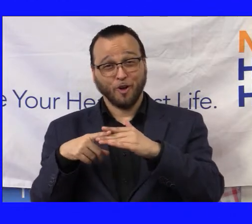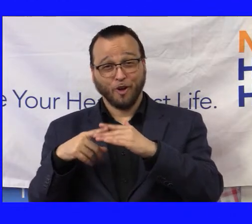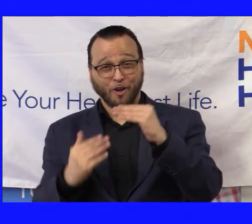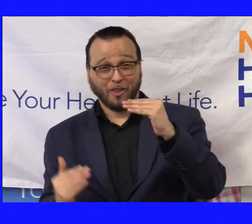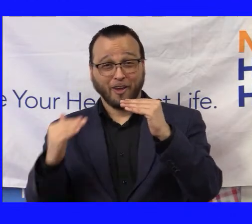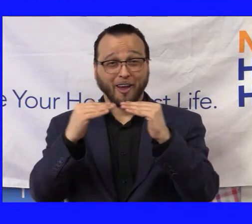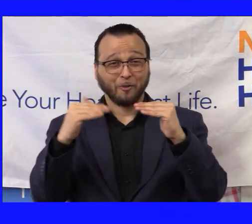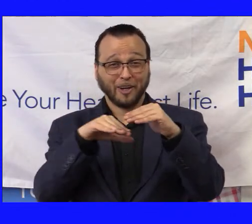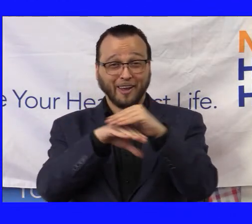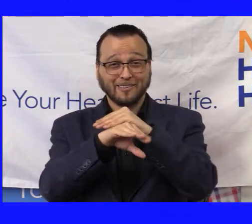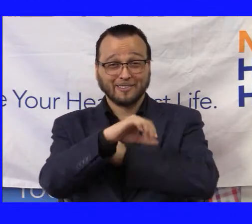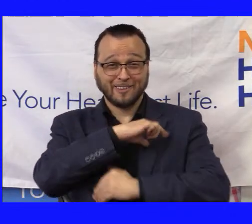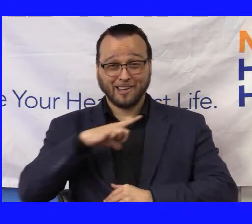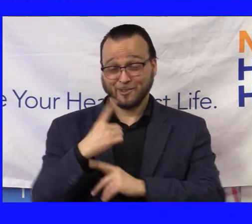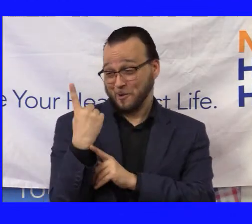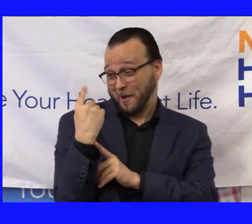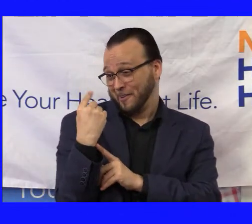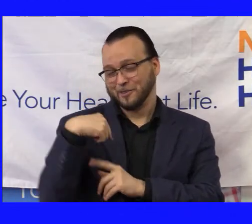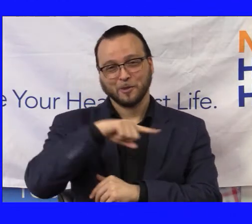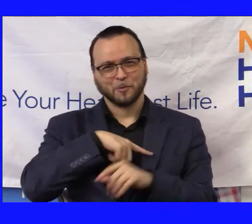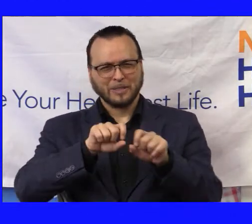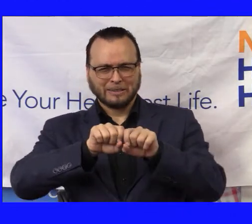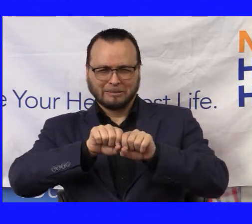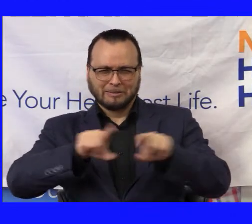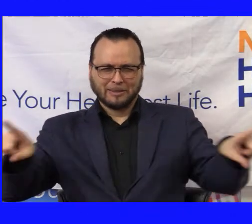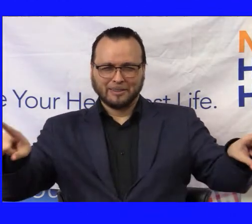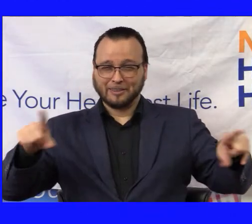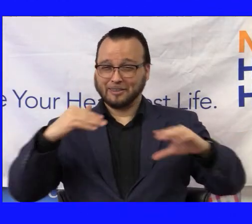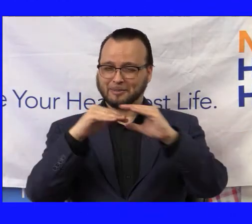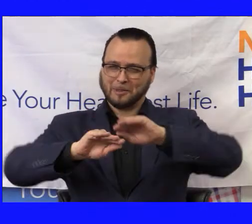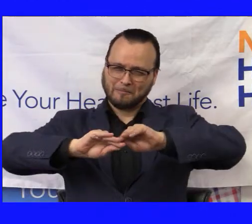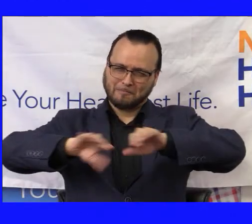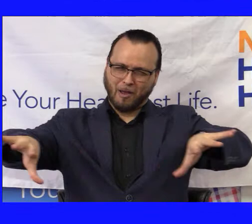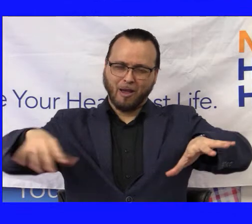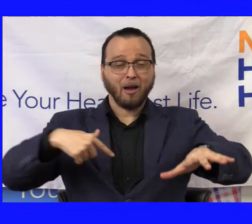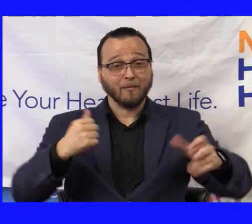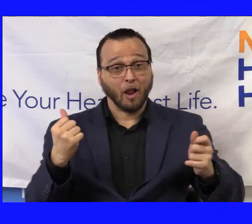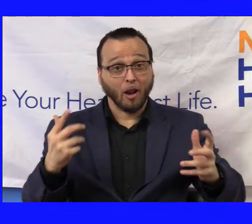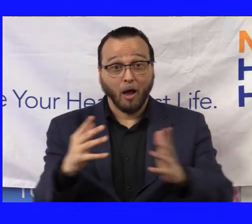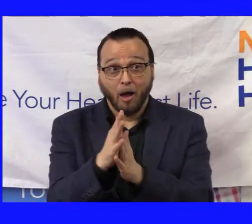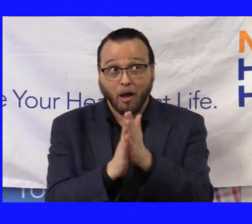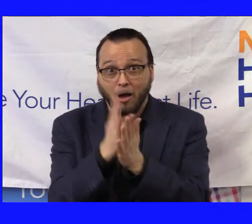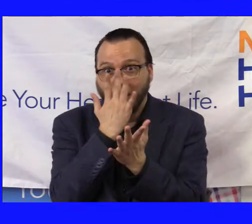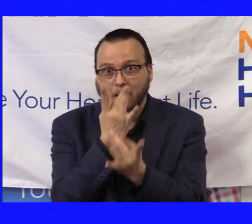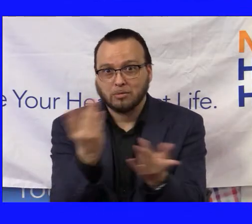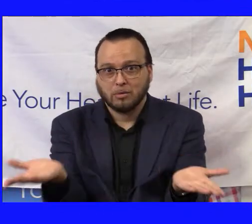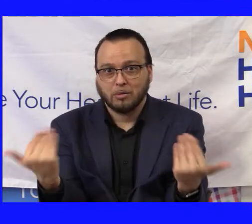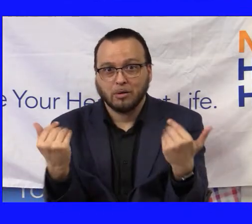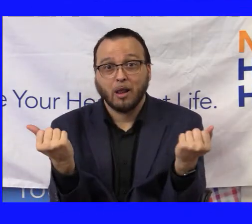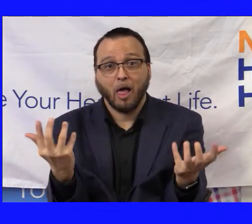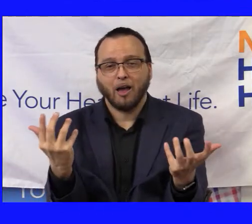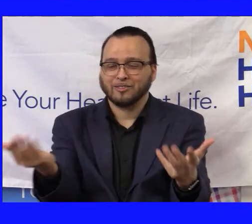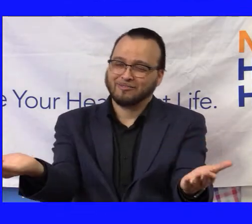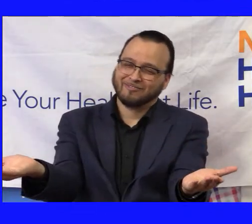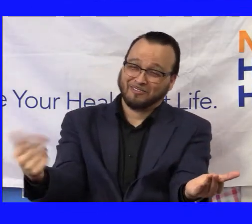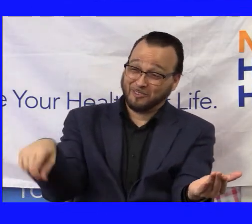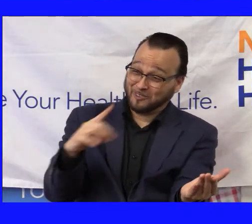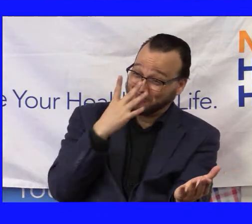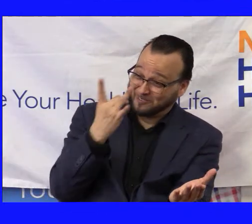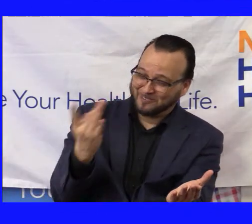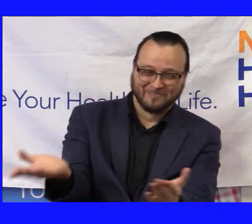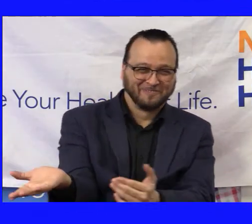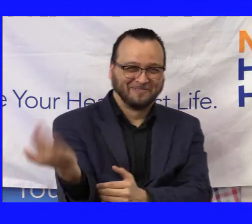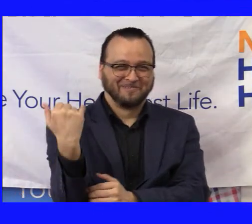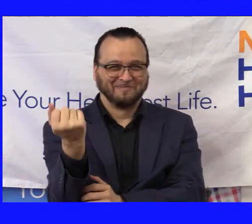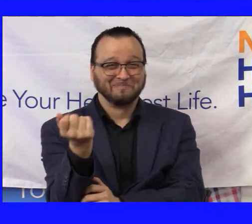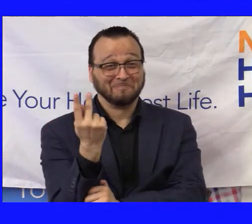last year, we sent out a global email and we got a lot of interest. And so we've invited all of those who are interested to come